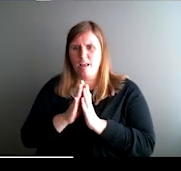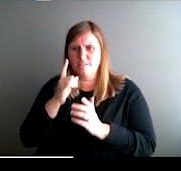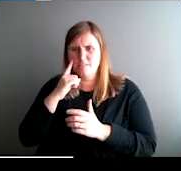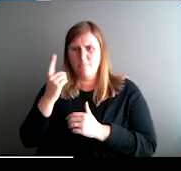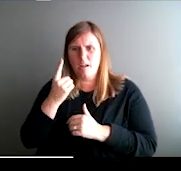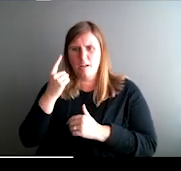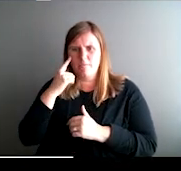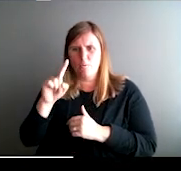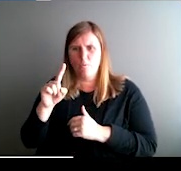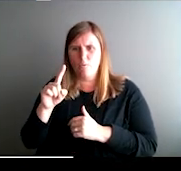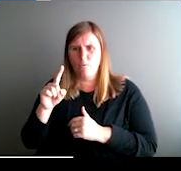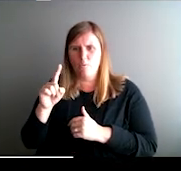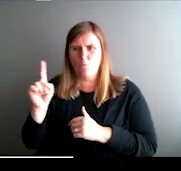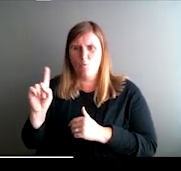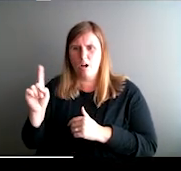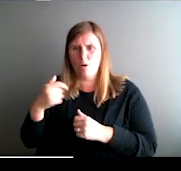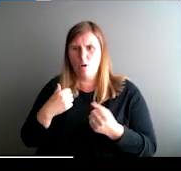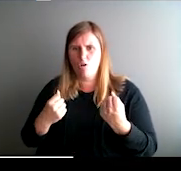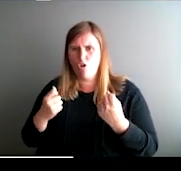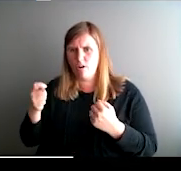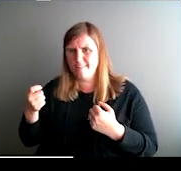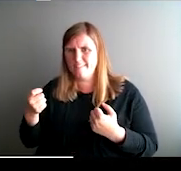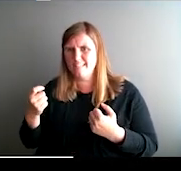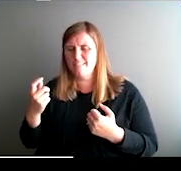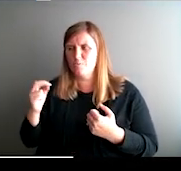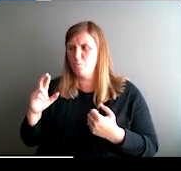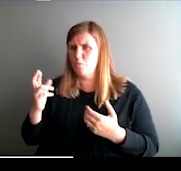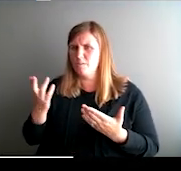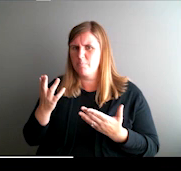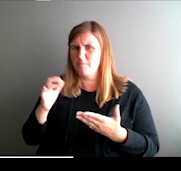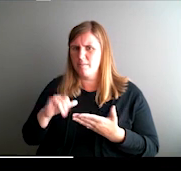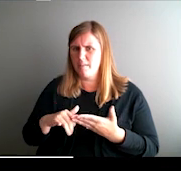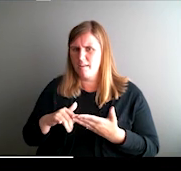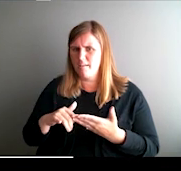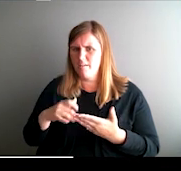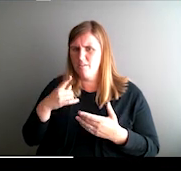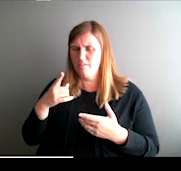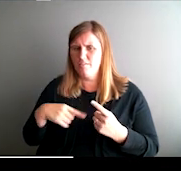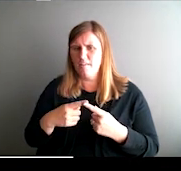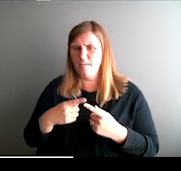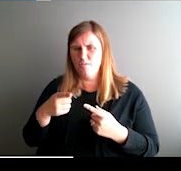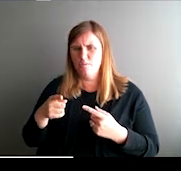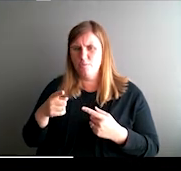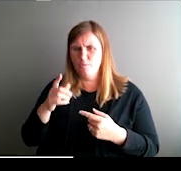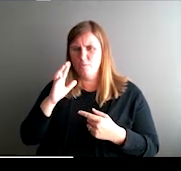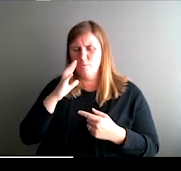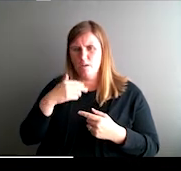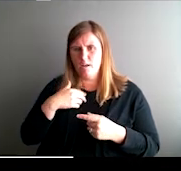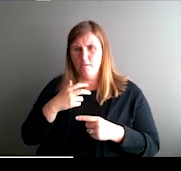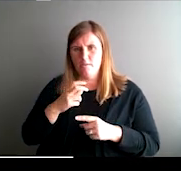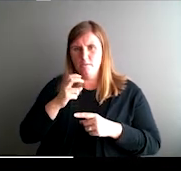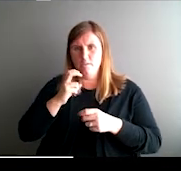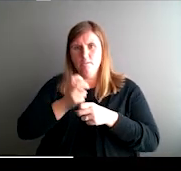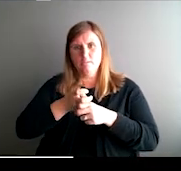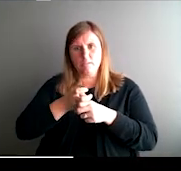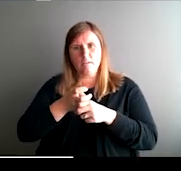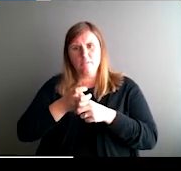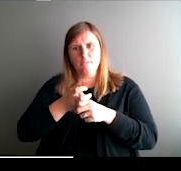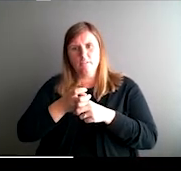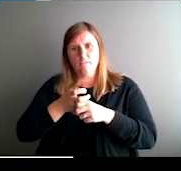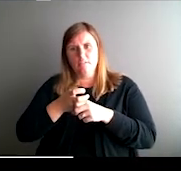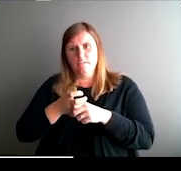somebody, where are my car keys, or anything of that nature, then you're going to have a tough time